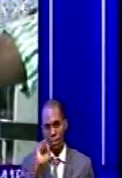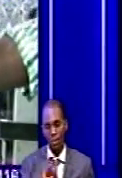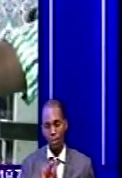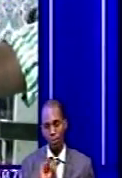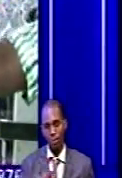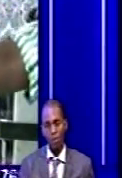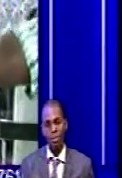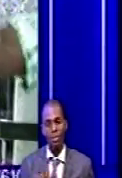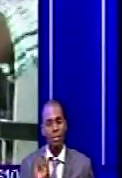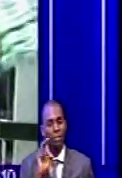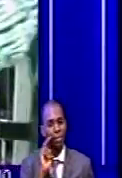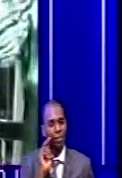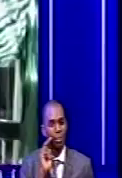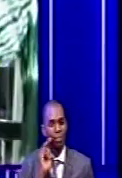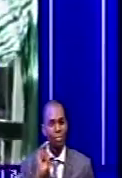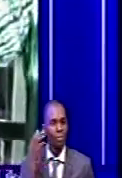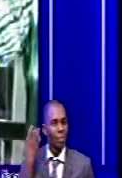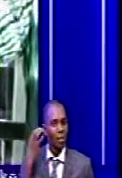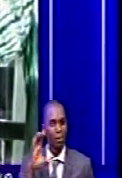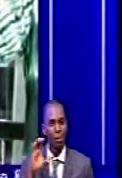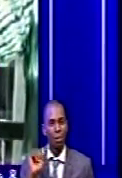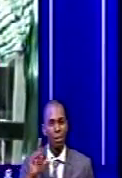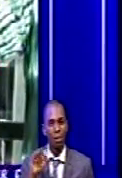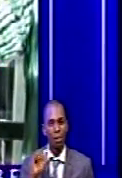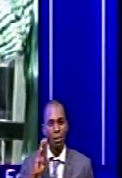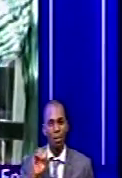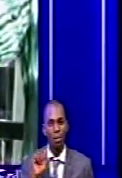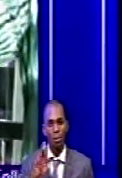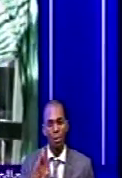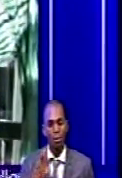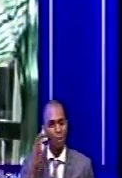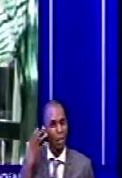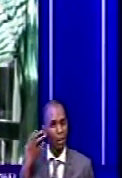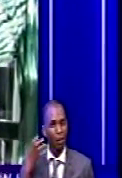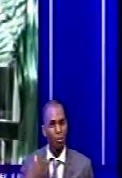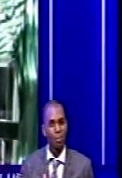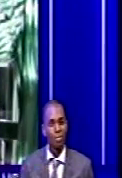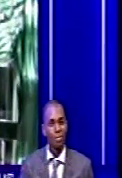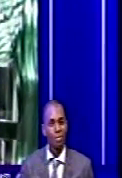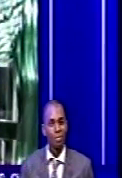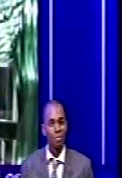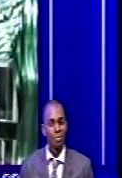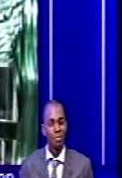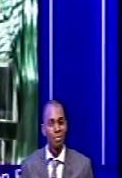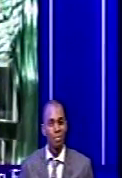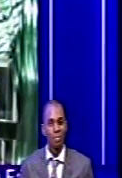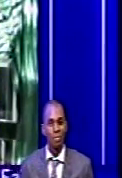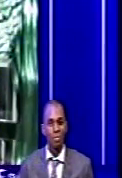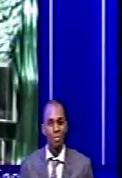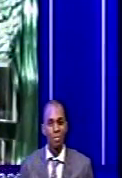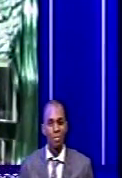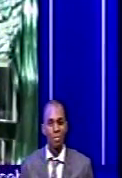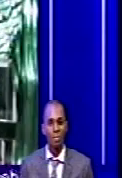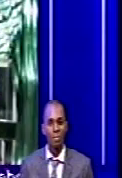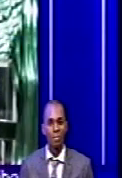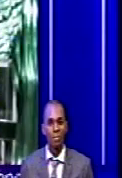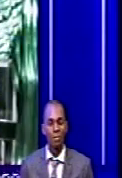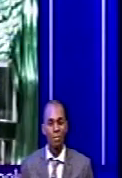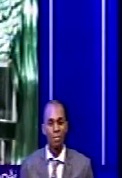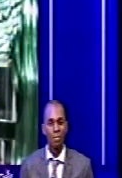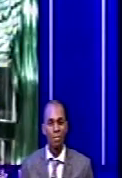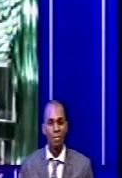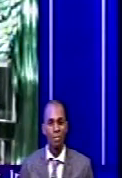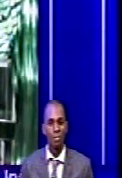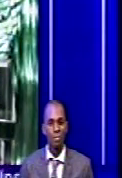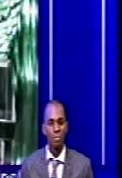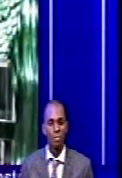District. I want to thank God for what God has done for me yesterday night. I was having a serious